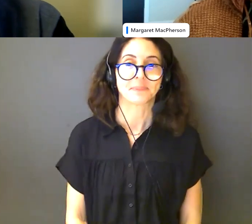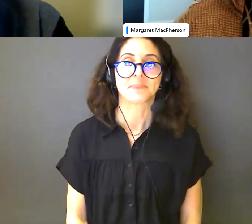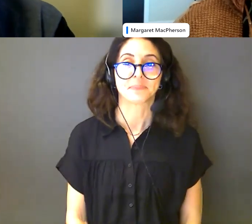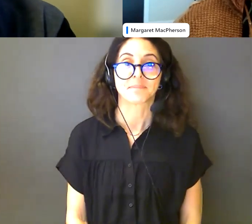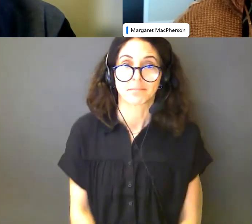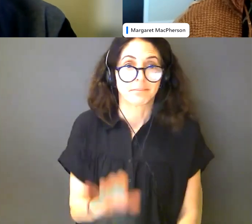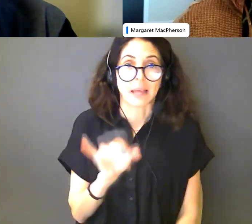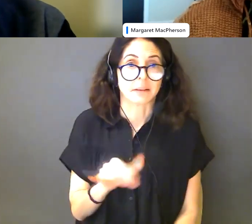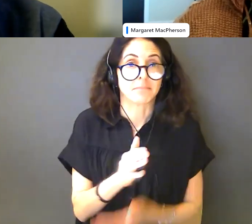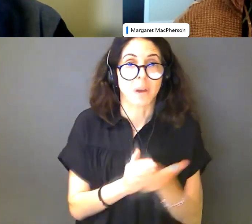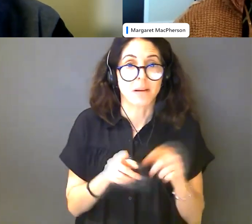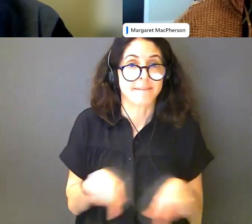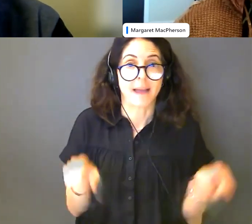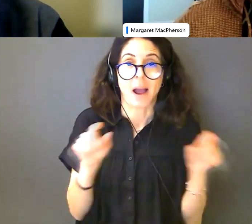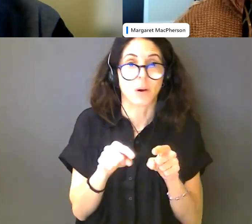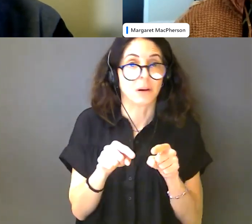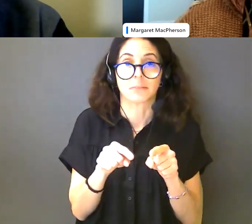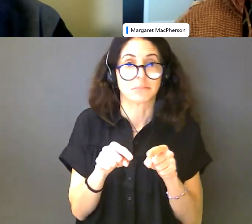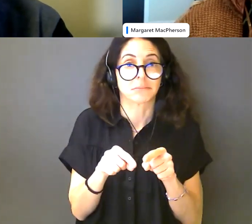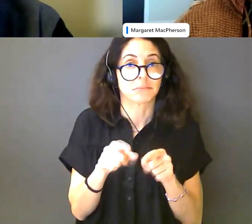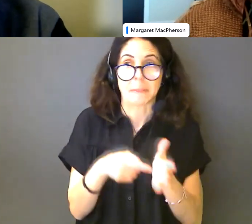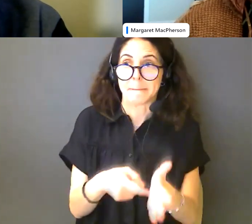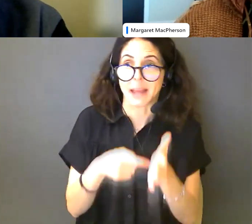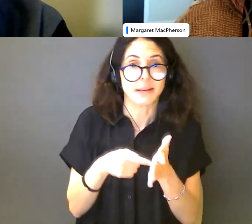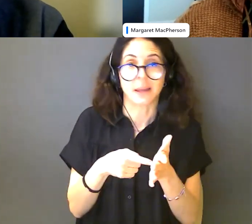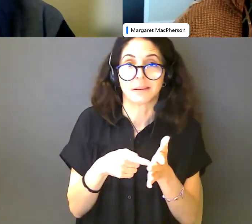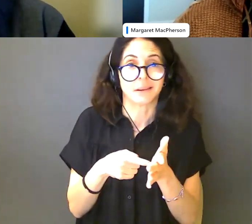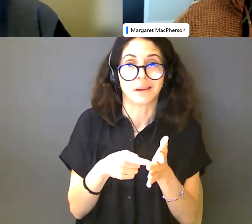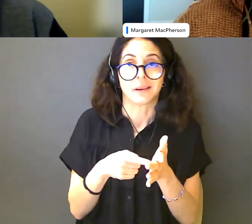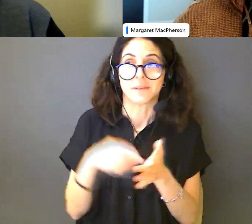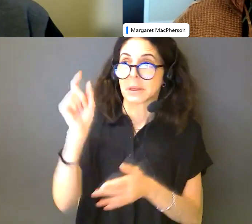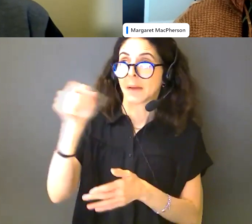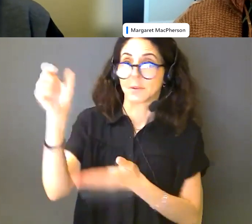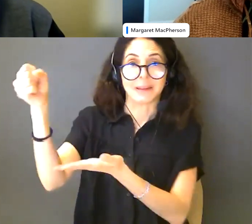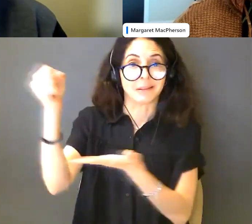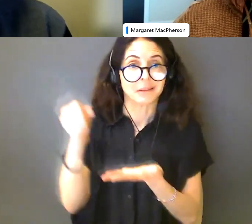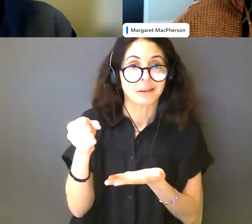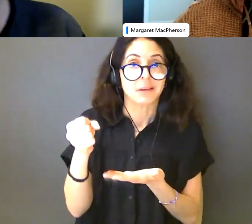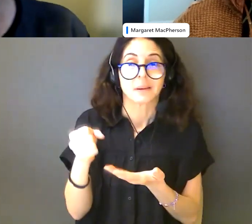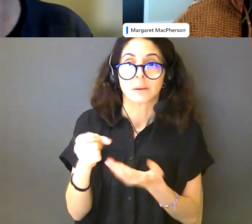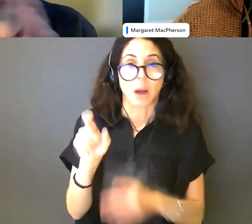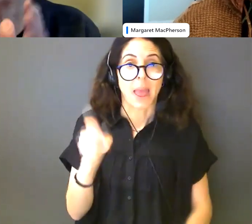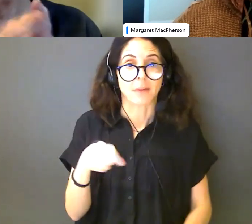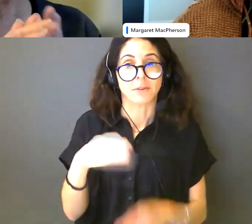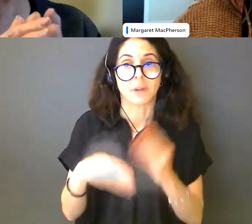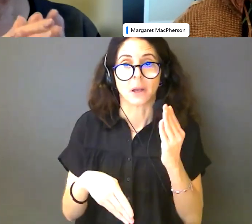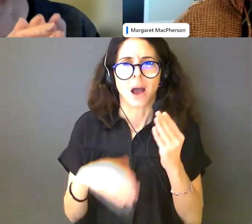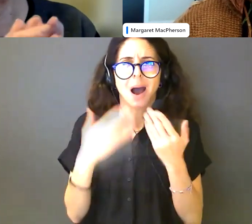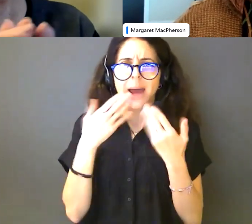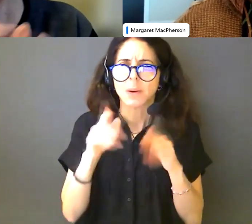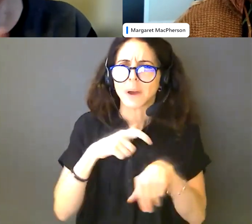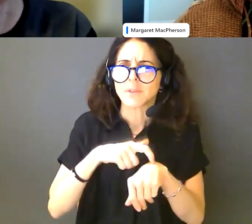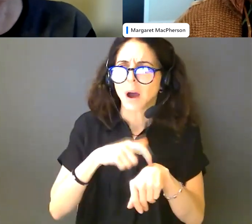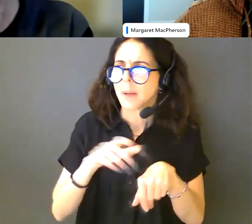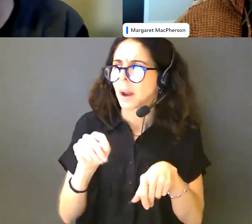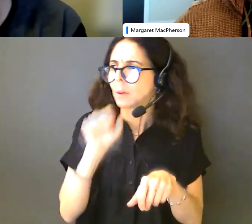part of our government money. So I don't know if we have time, but I'd love to take you through